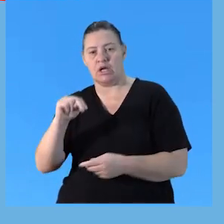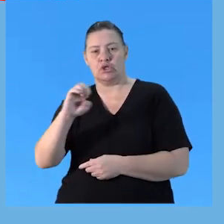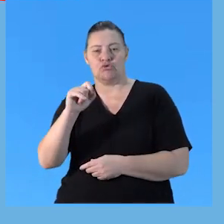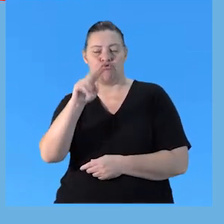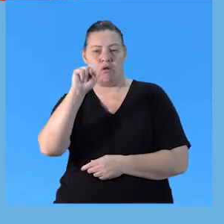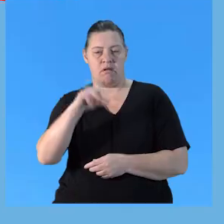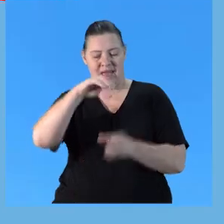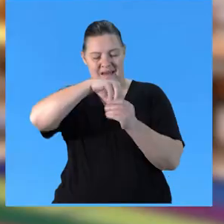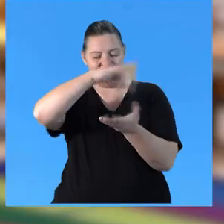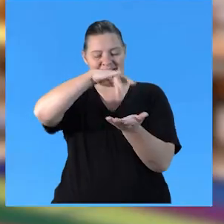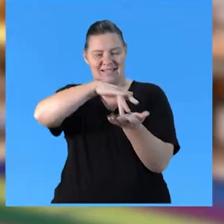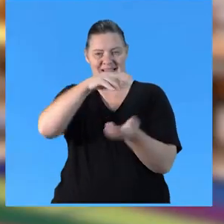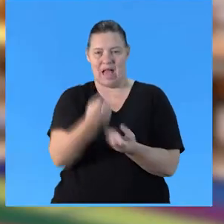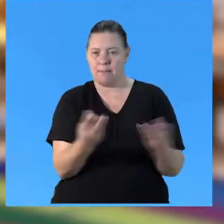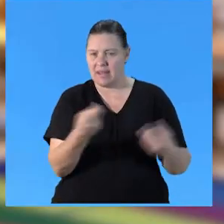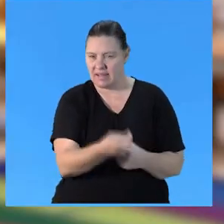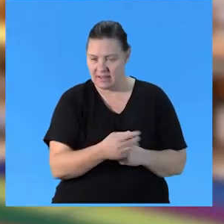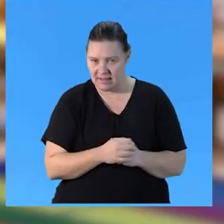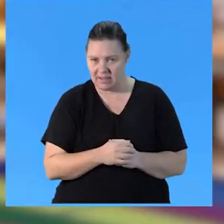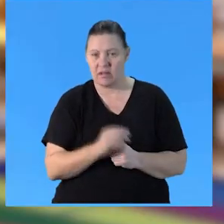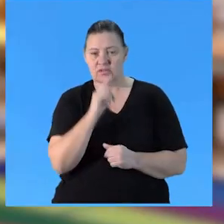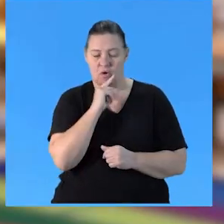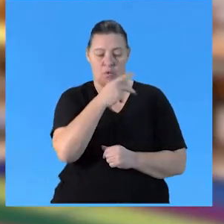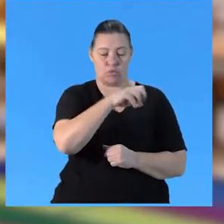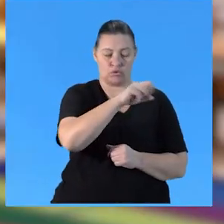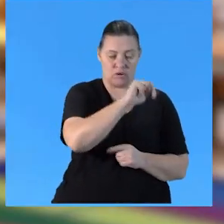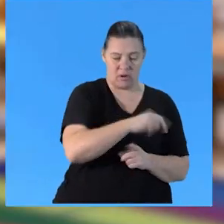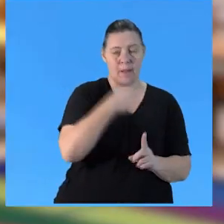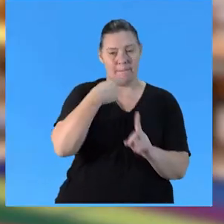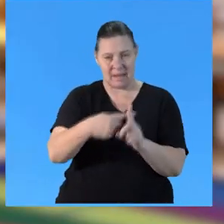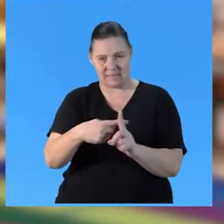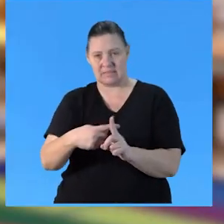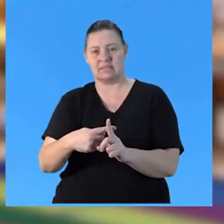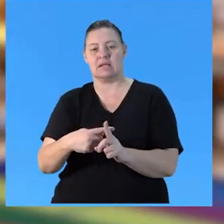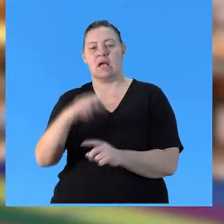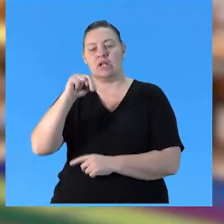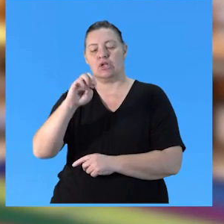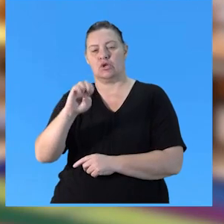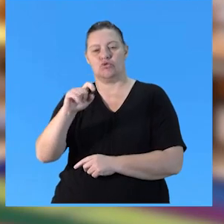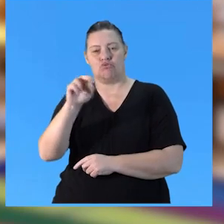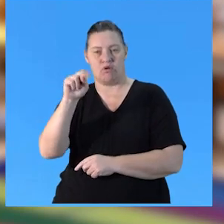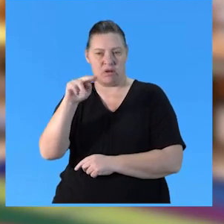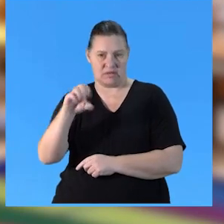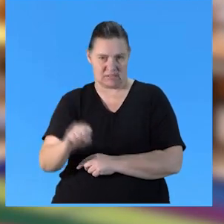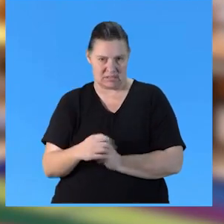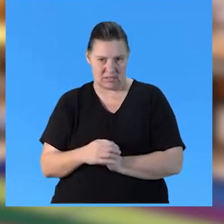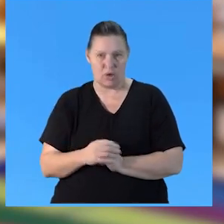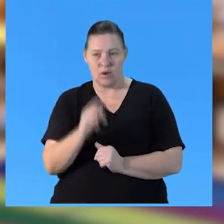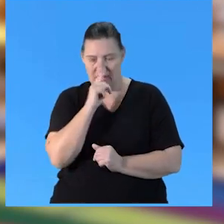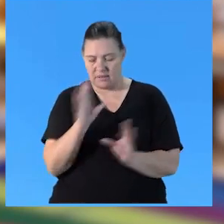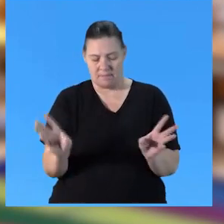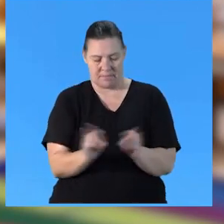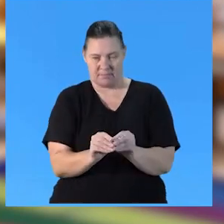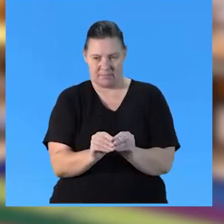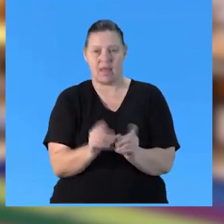at home to have that light switch when you're going inside a room that is dark, to switch on the light, and also to switch off the light when you